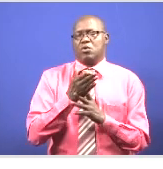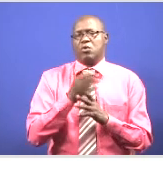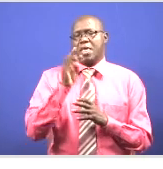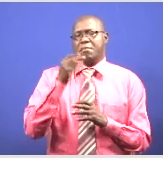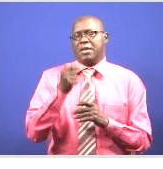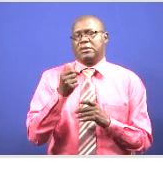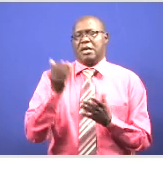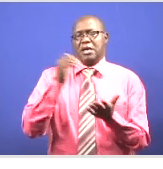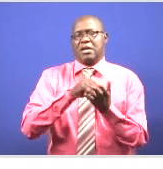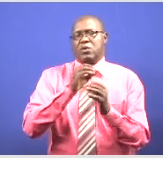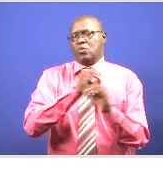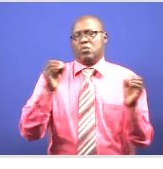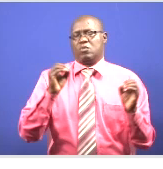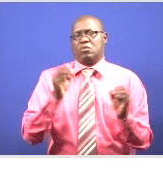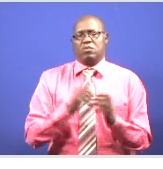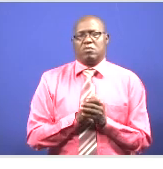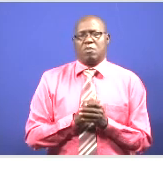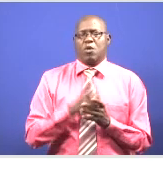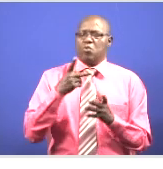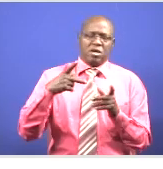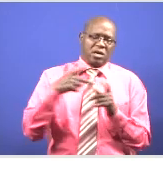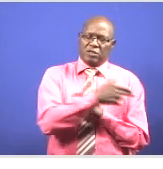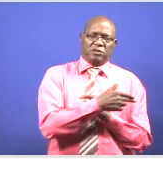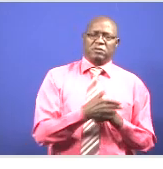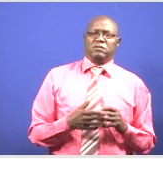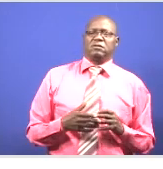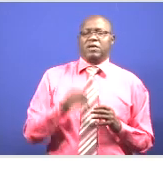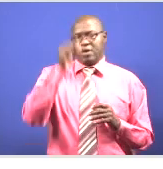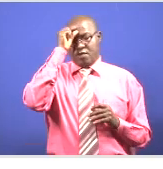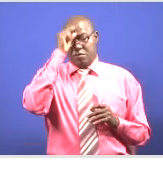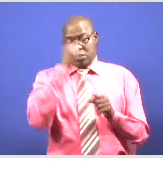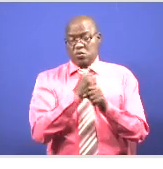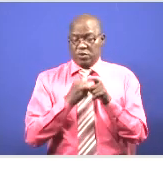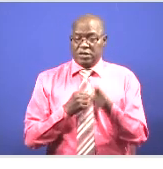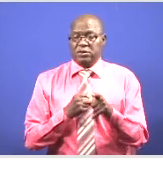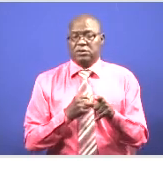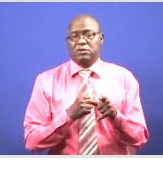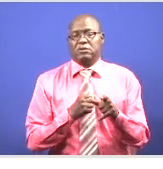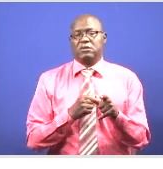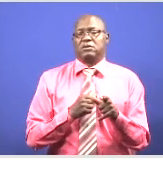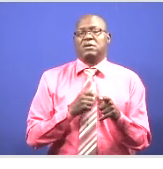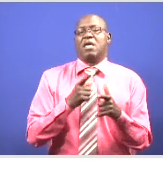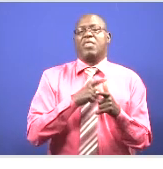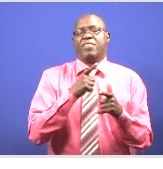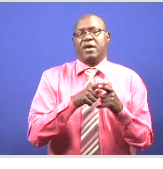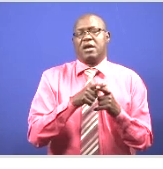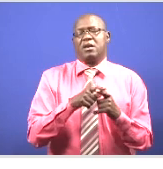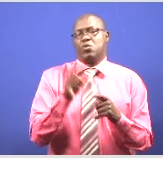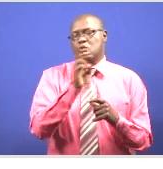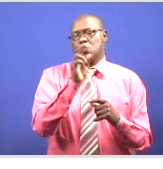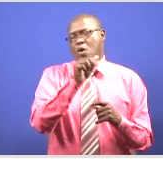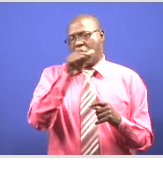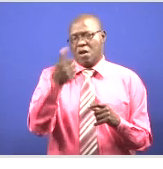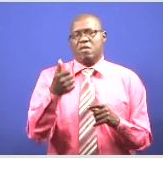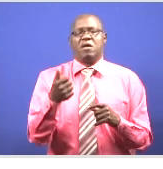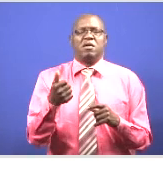M-Pesa. I'll have now to, if the government goes that way, we now devise better ways of trying to evade